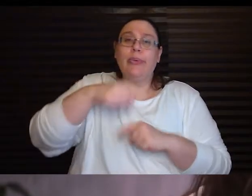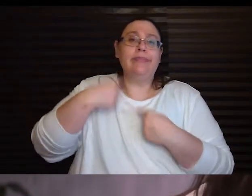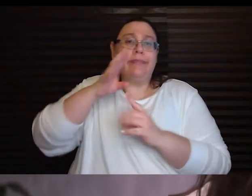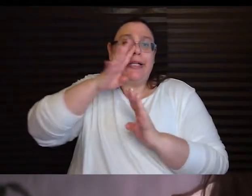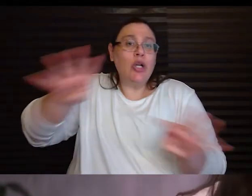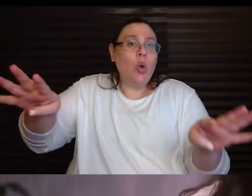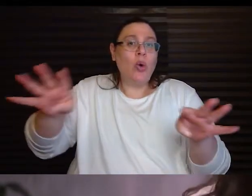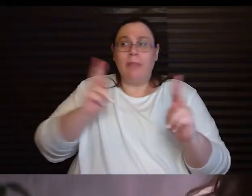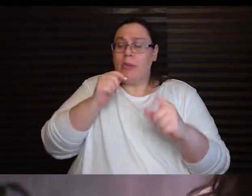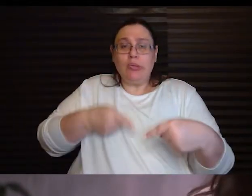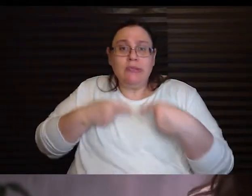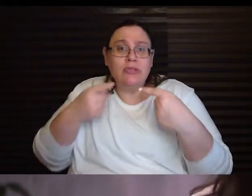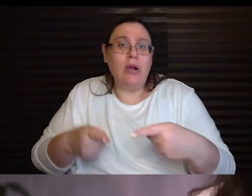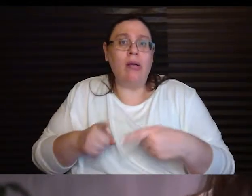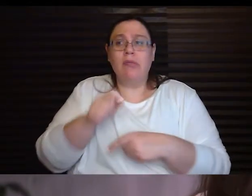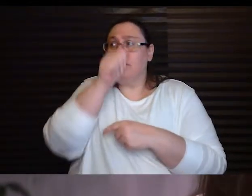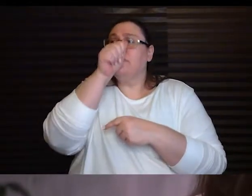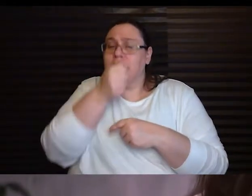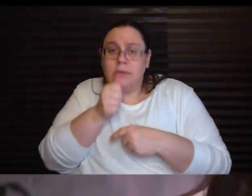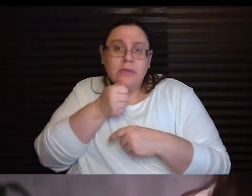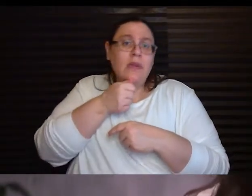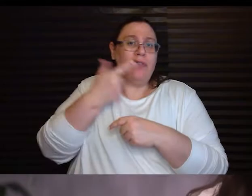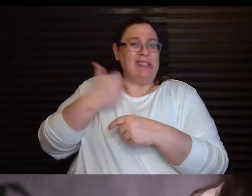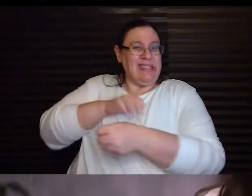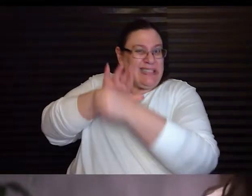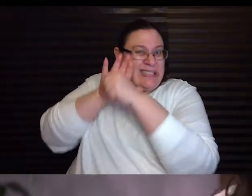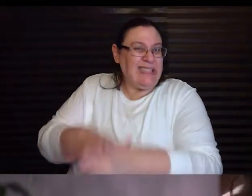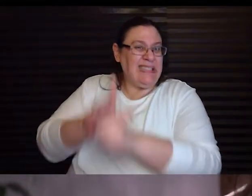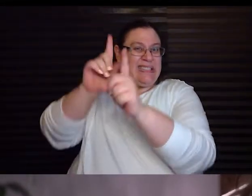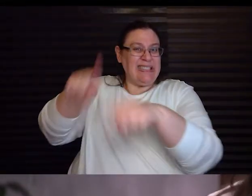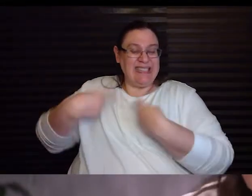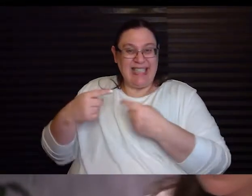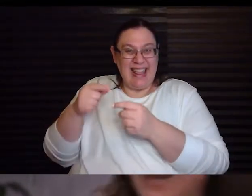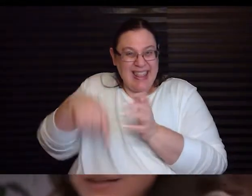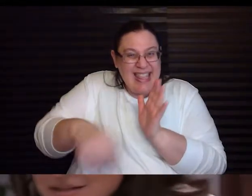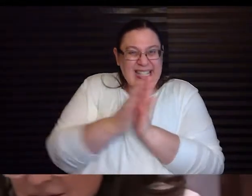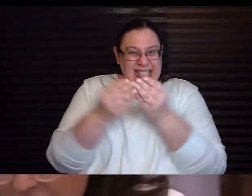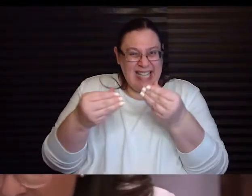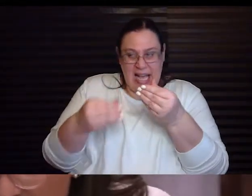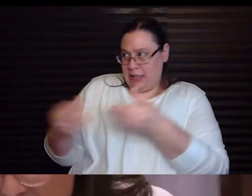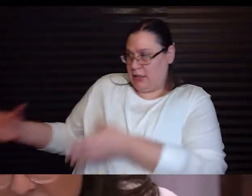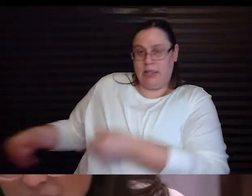who struggle and suffer under the weight of oppression, this